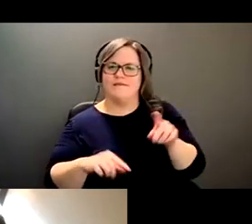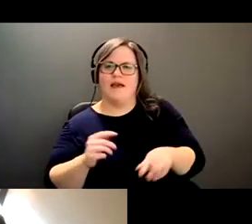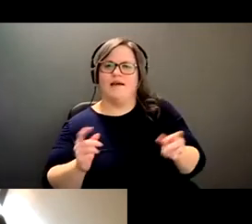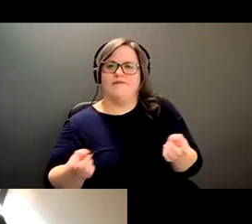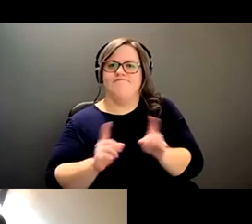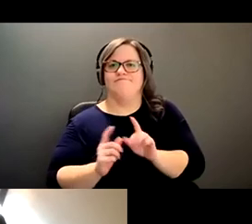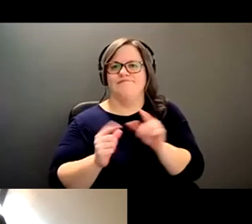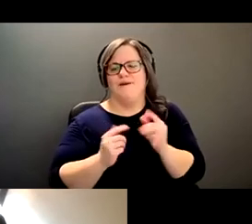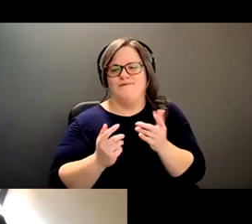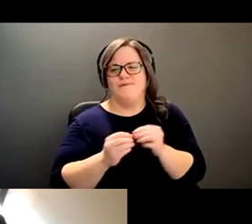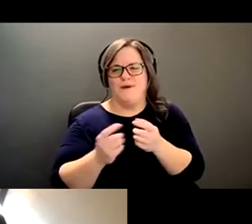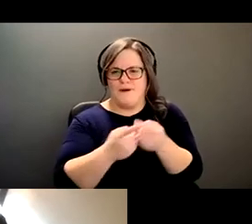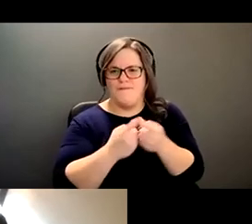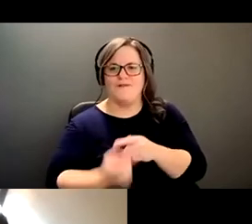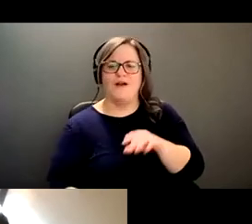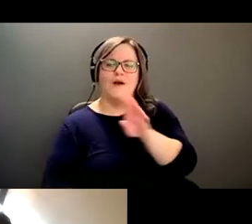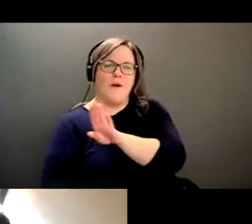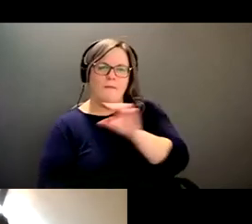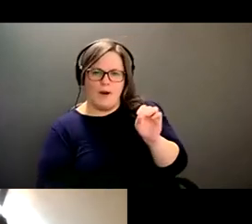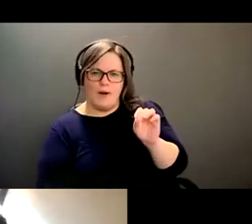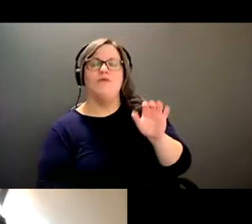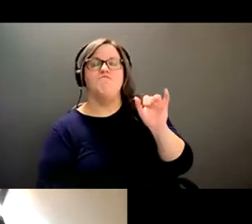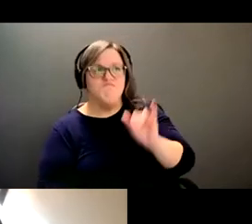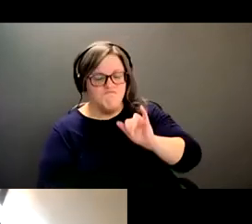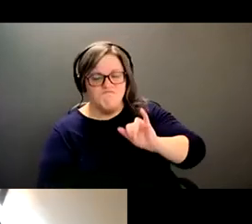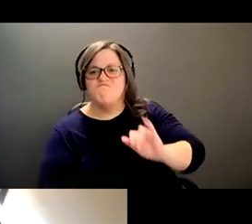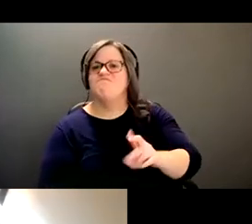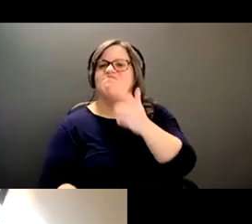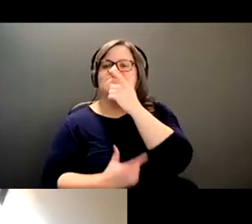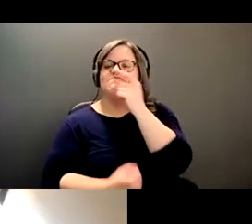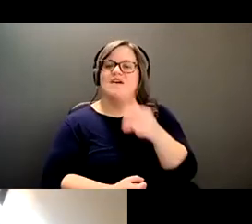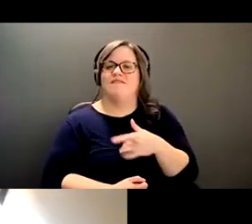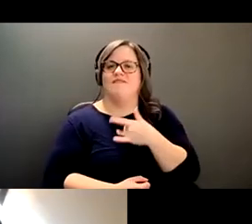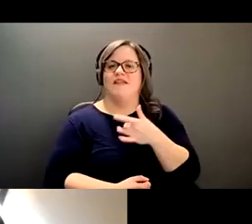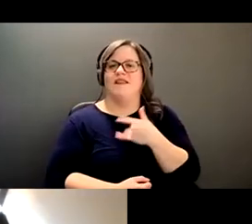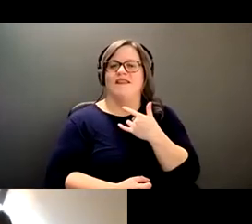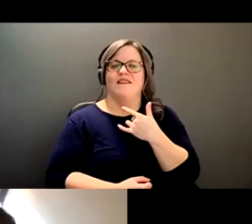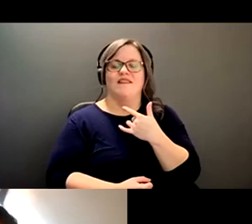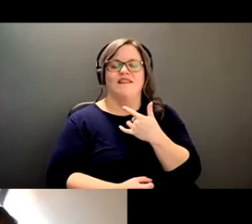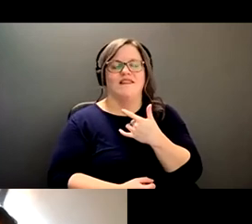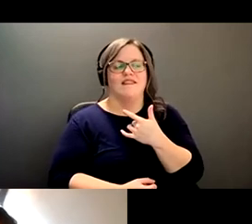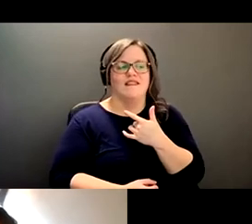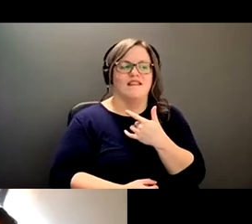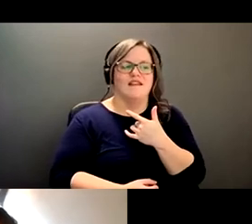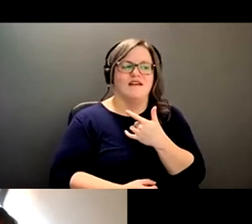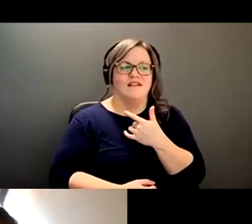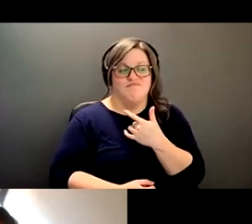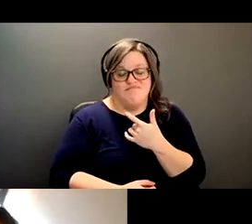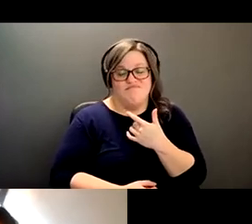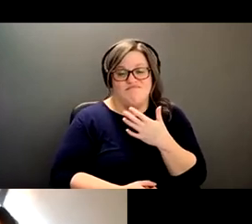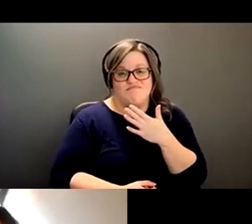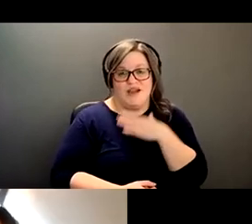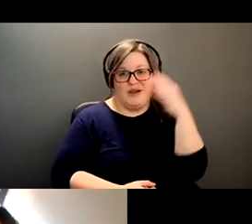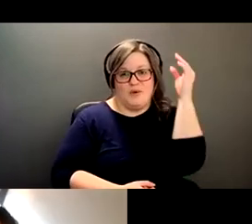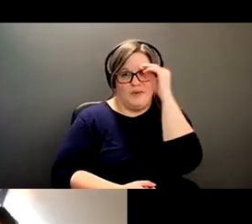That's such a, I find like accountabilities can, I mean, for me, is in